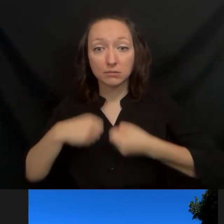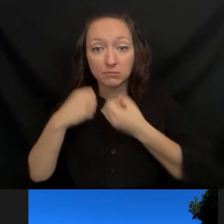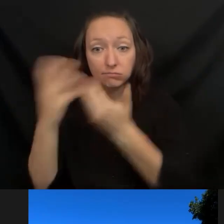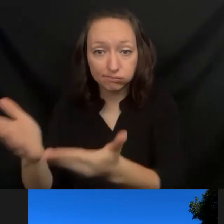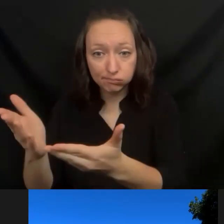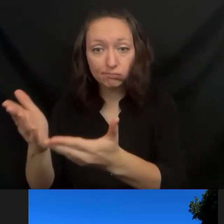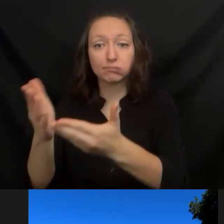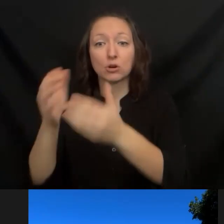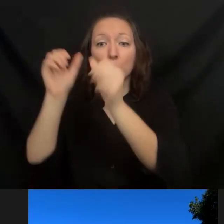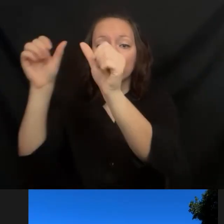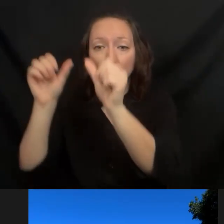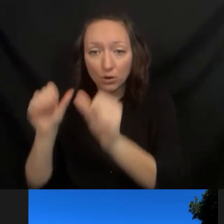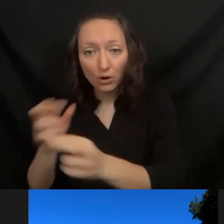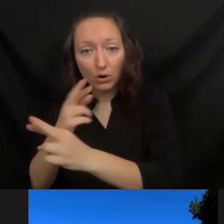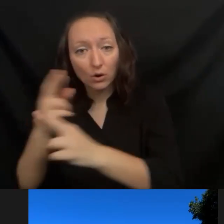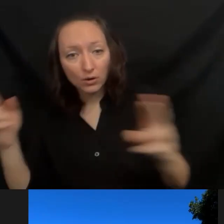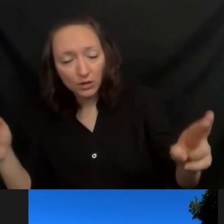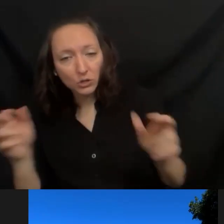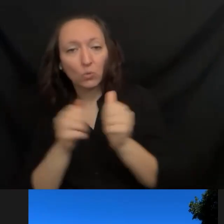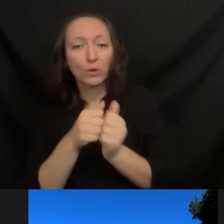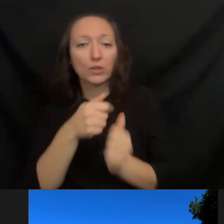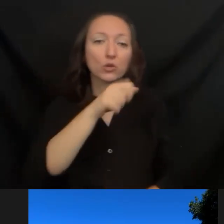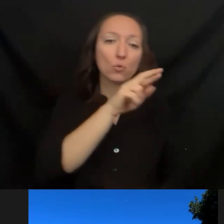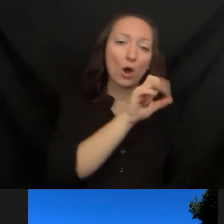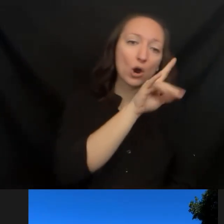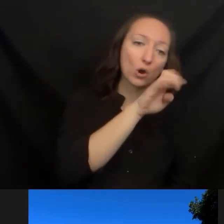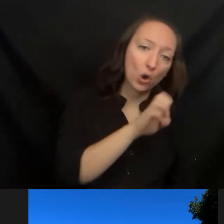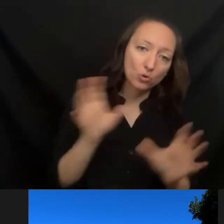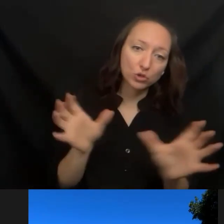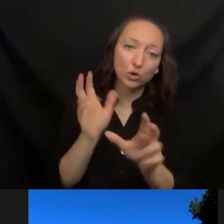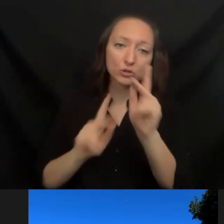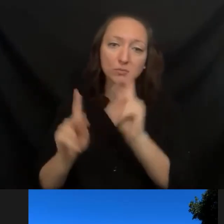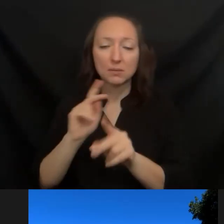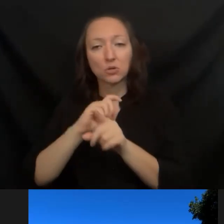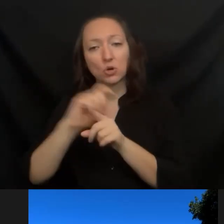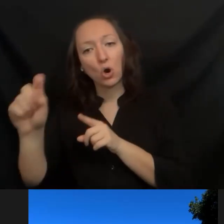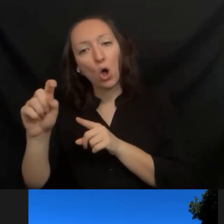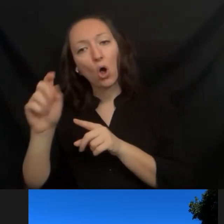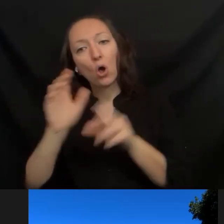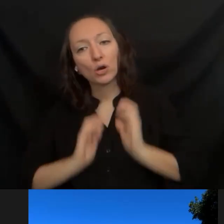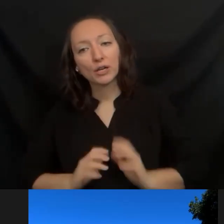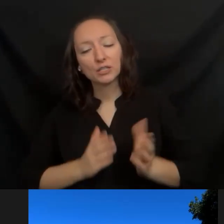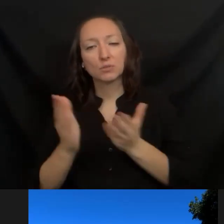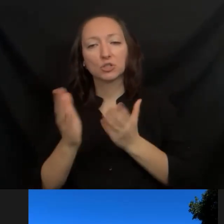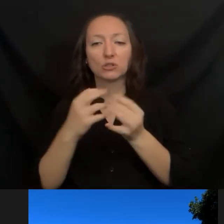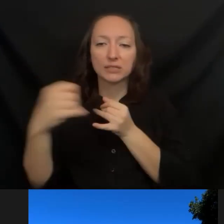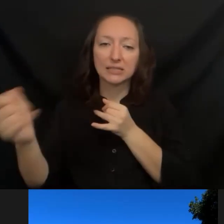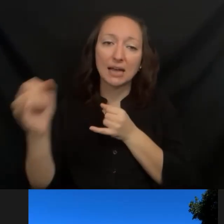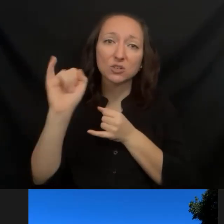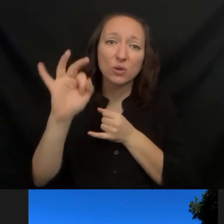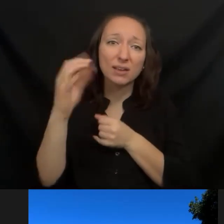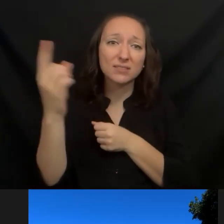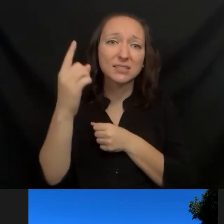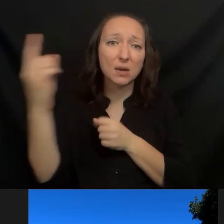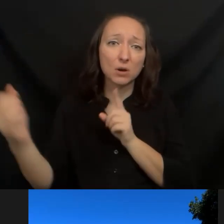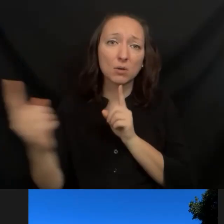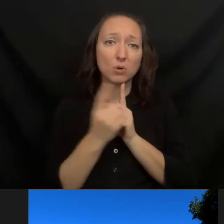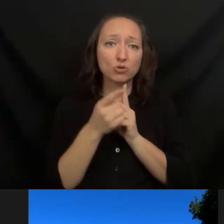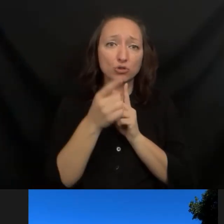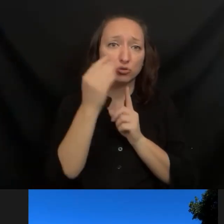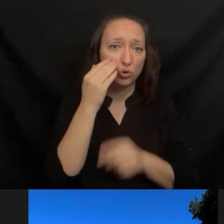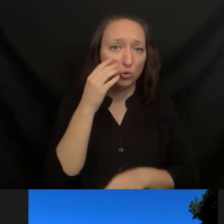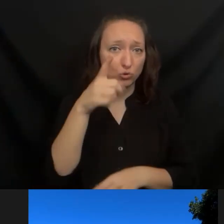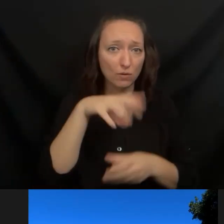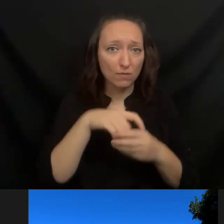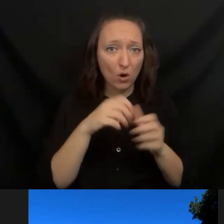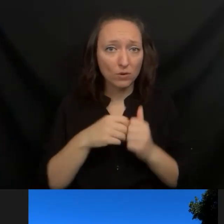QR codes, and encouraging people to call the customer service line. So if somebody approaches you knowing you're involved with Pittsburgh Water and has